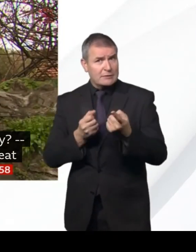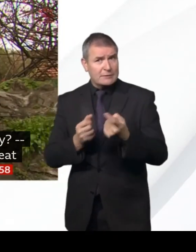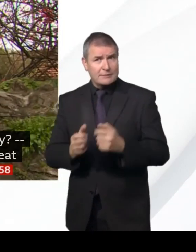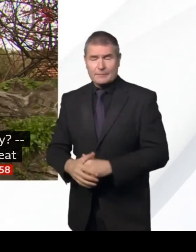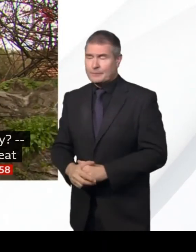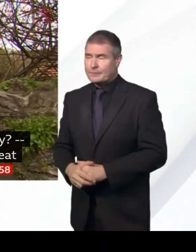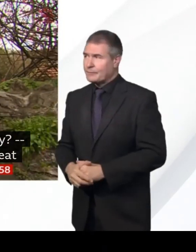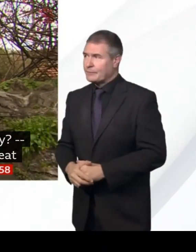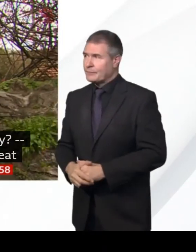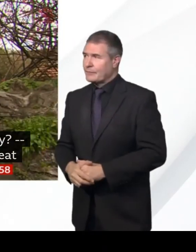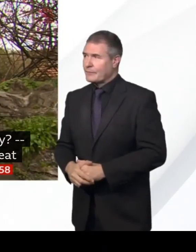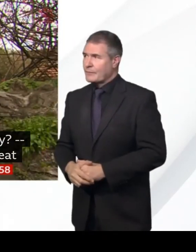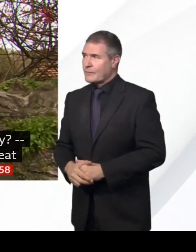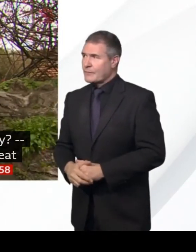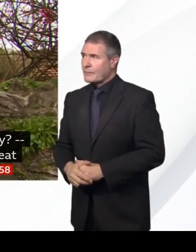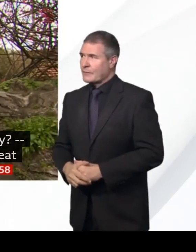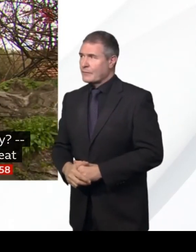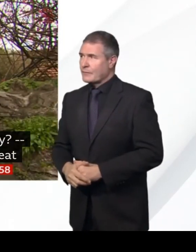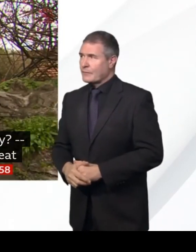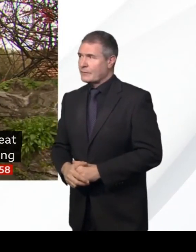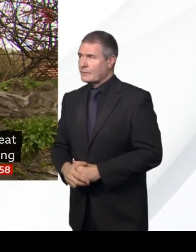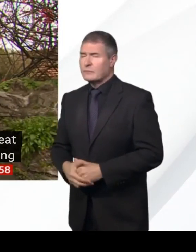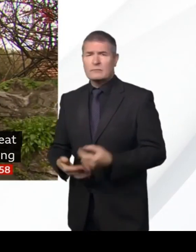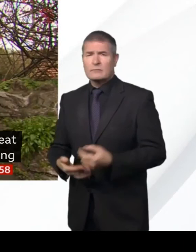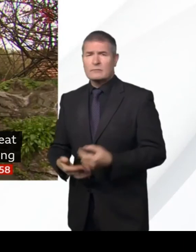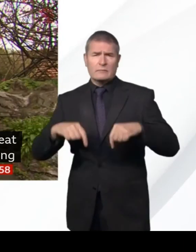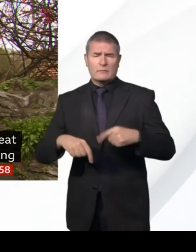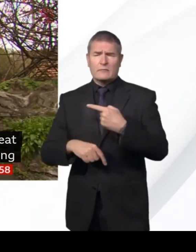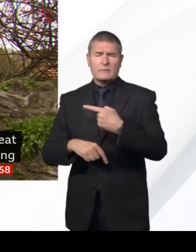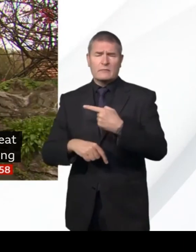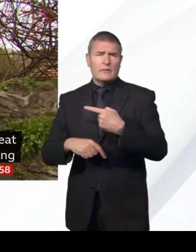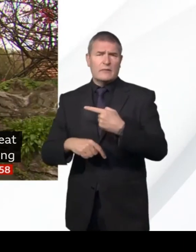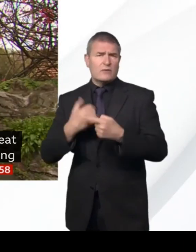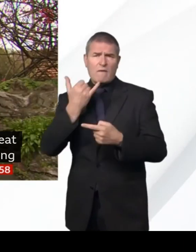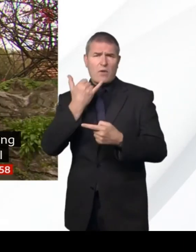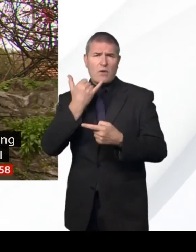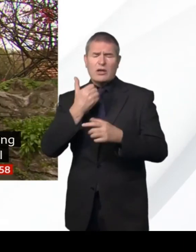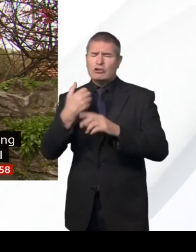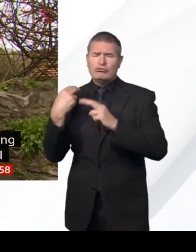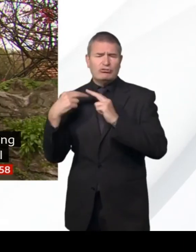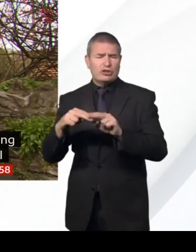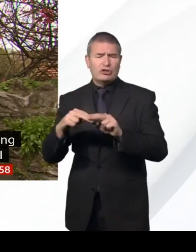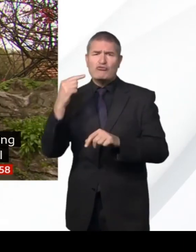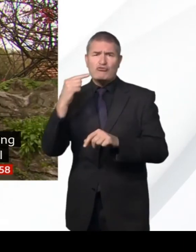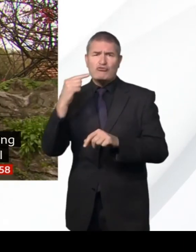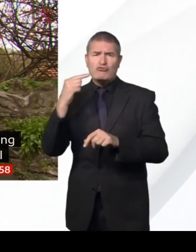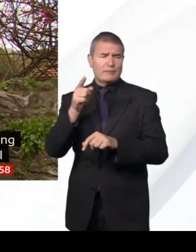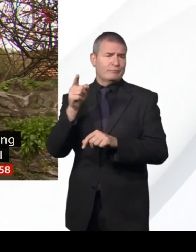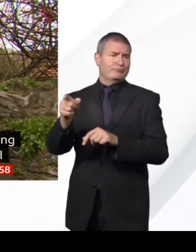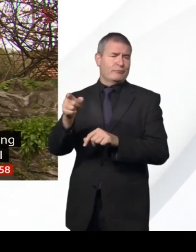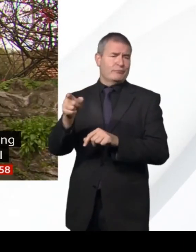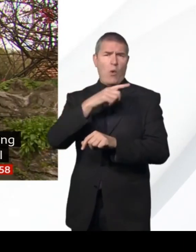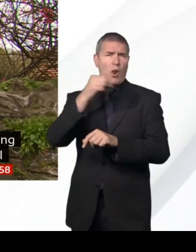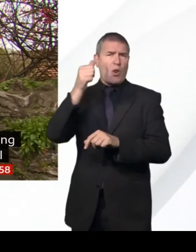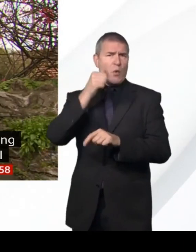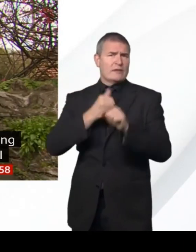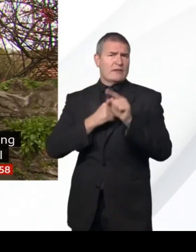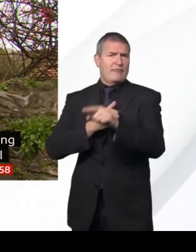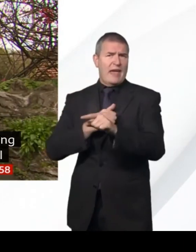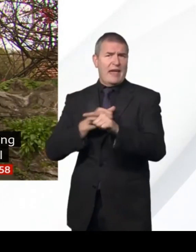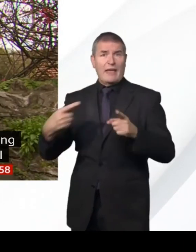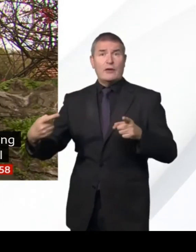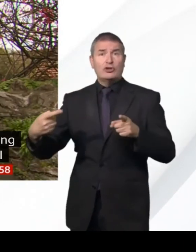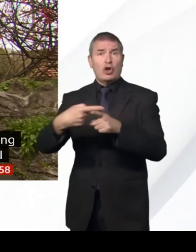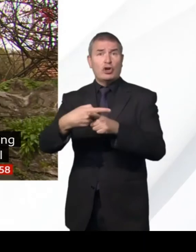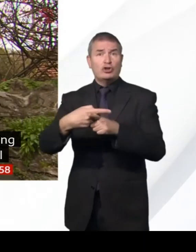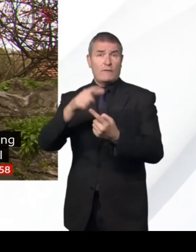Absolutely. No, we are. The phone box is very much still the traditional red phone box. It's something that people can find easily. We're on the junction here of